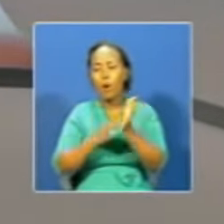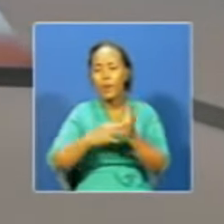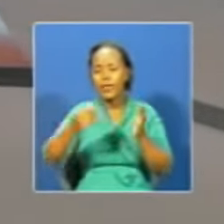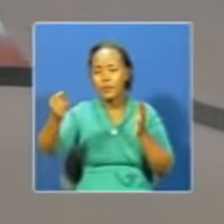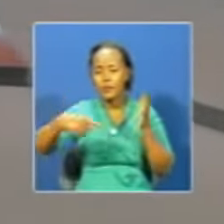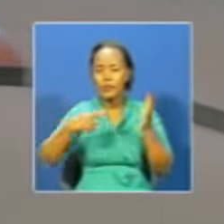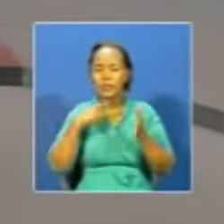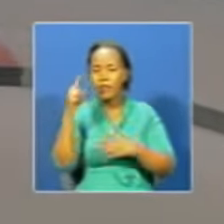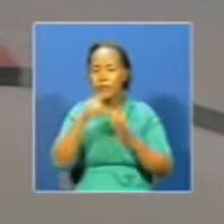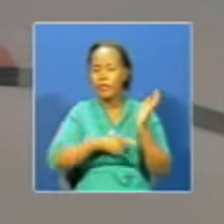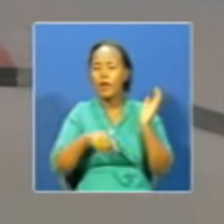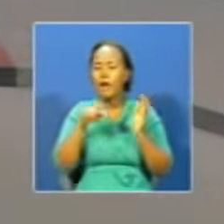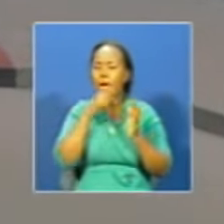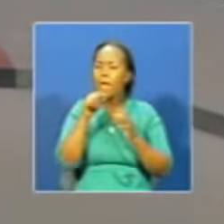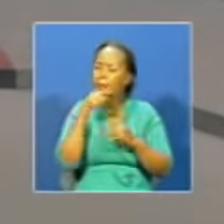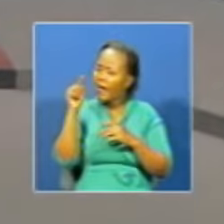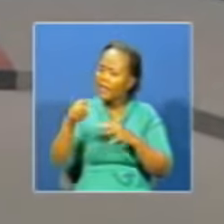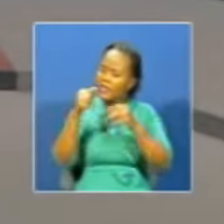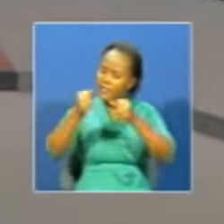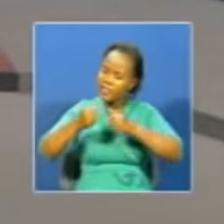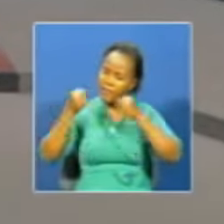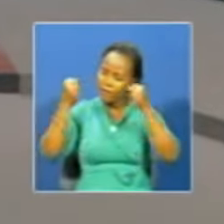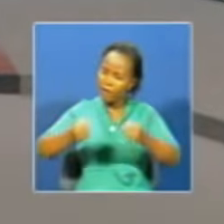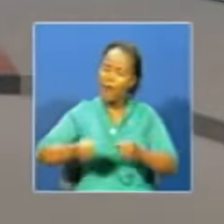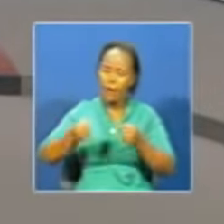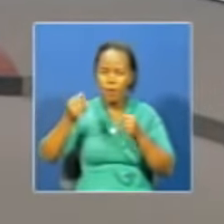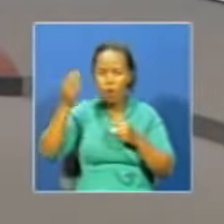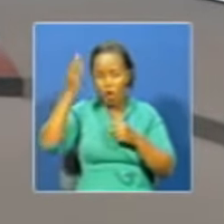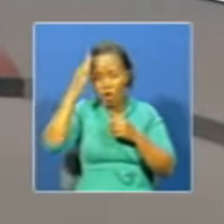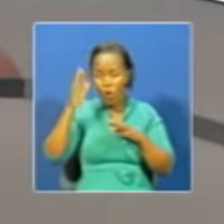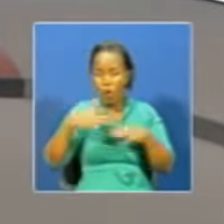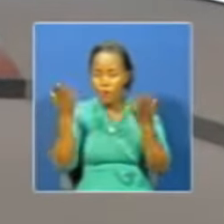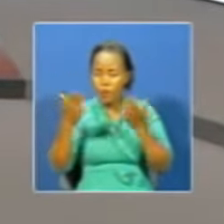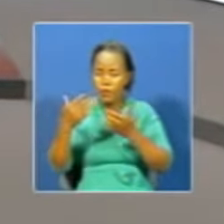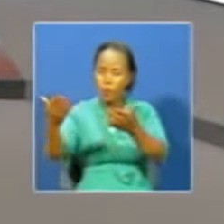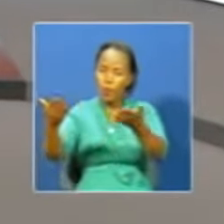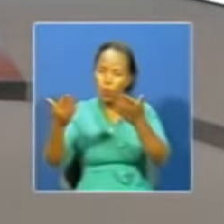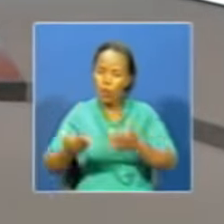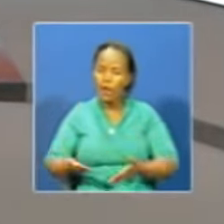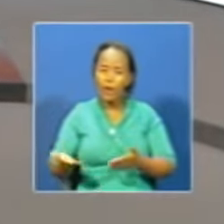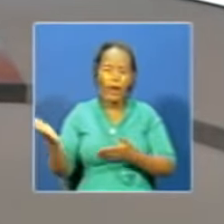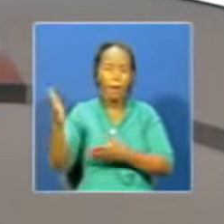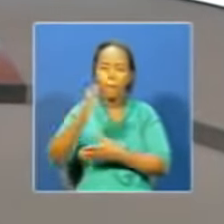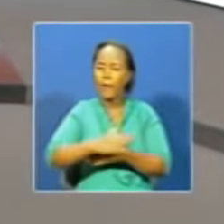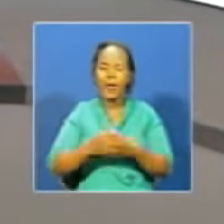of himself, deep aware of his surroundings. Welcome back home.